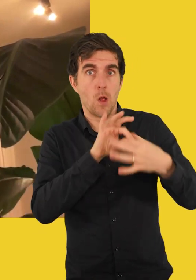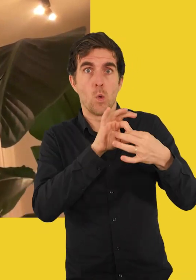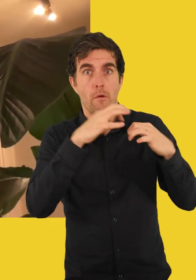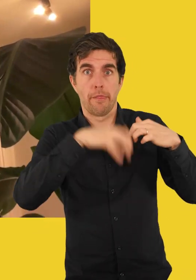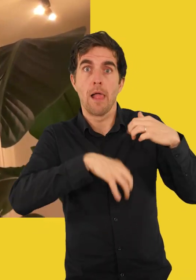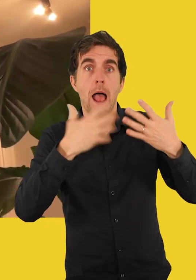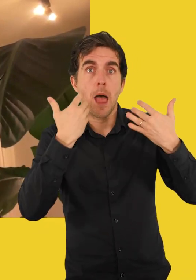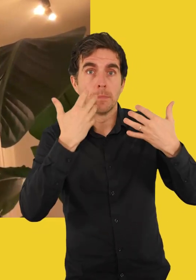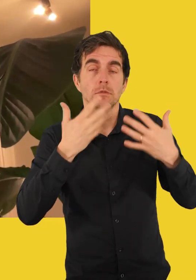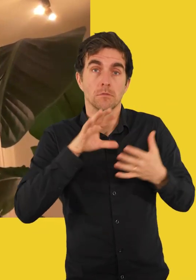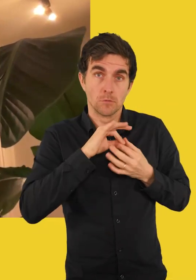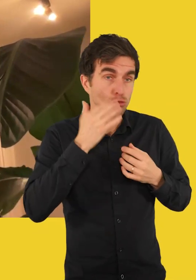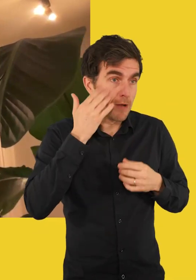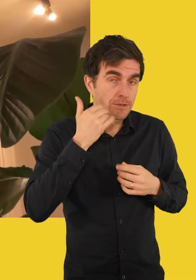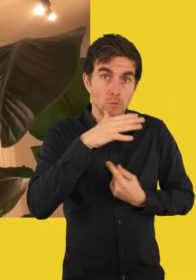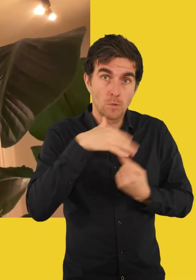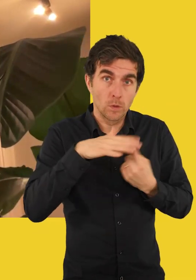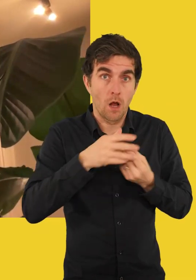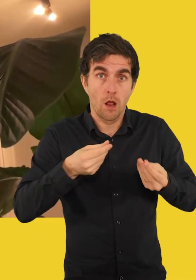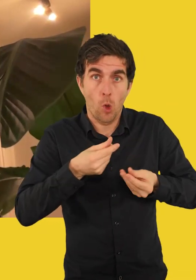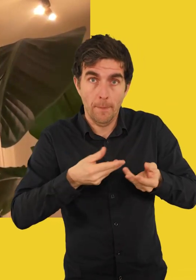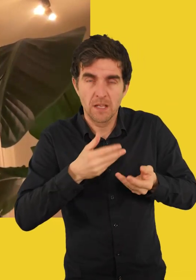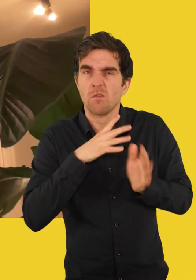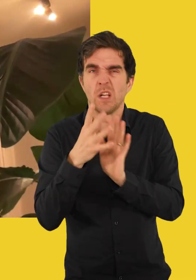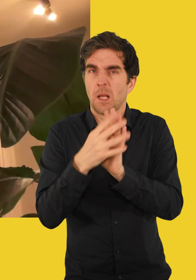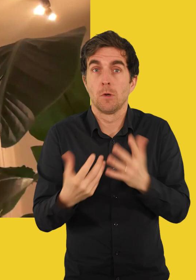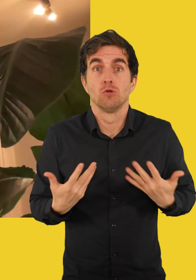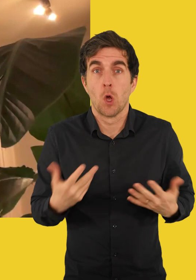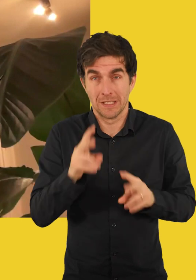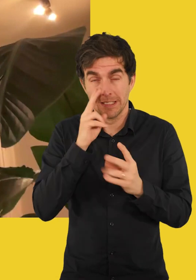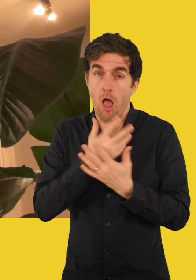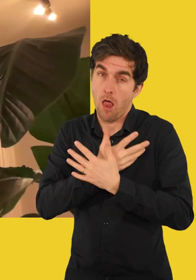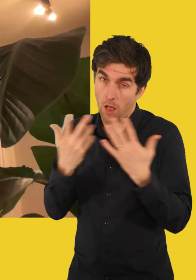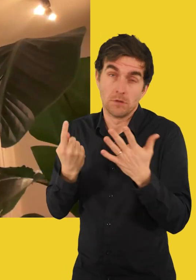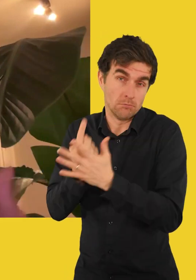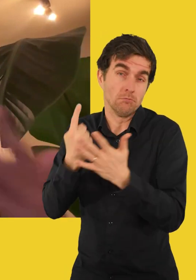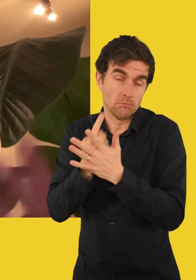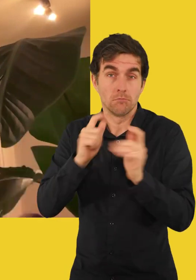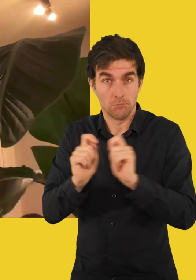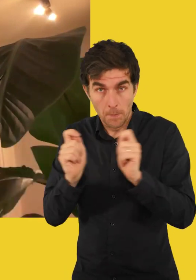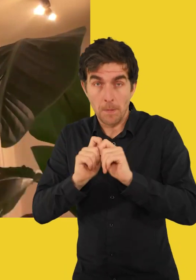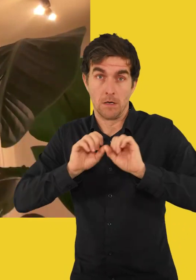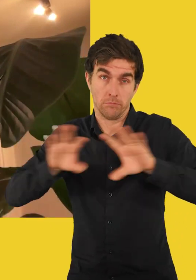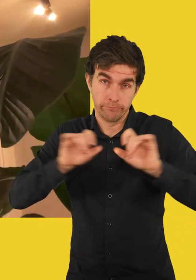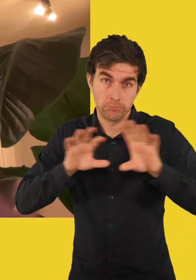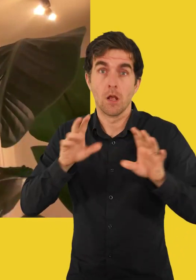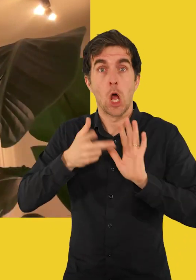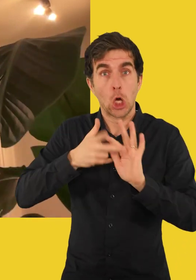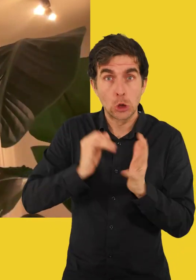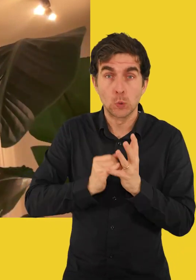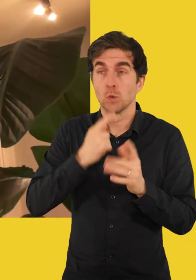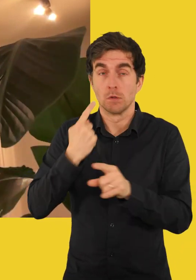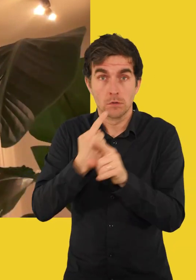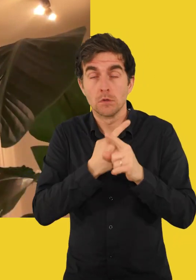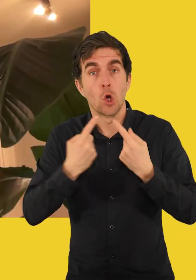crisis and racial, social, and economic justice. So for example, right now you see a lot of cases in the headlines, in the news that